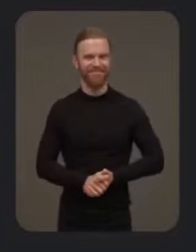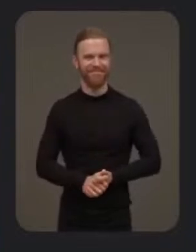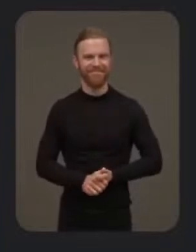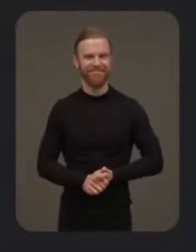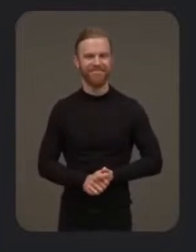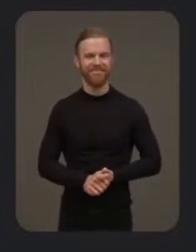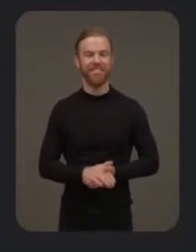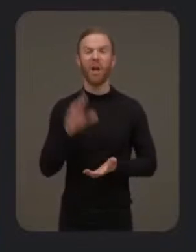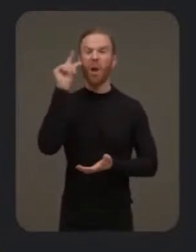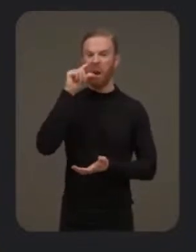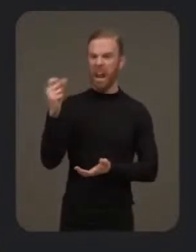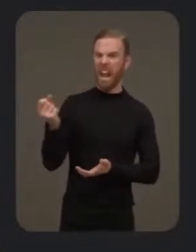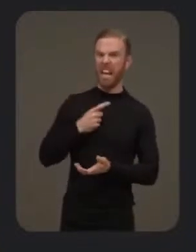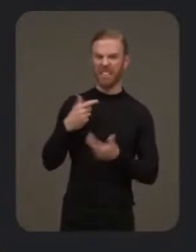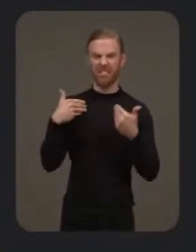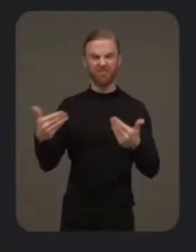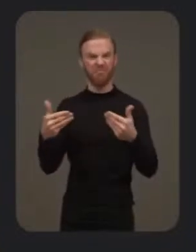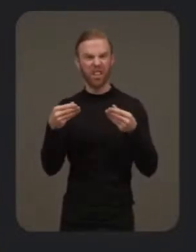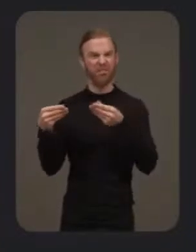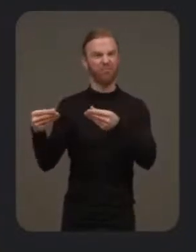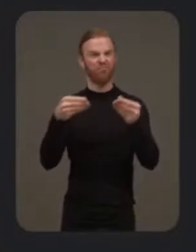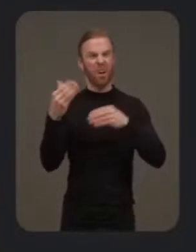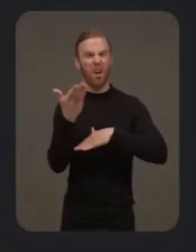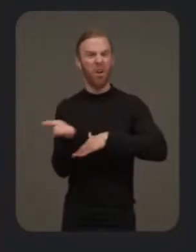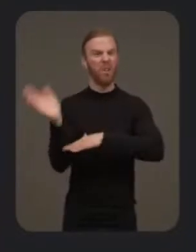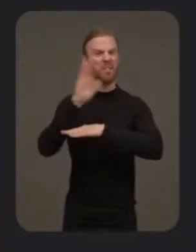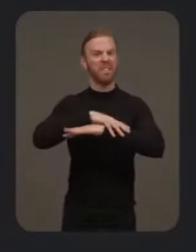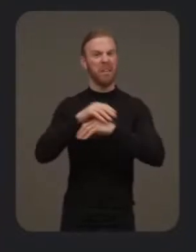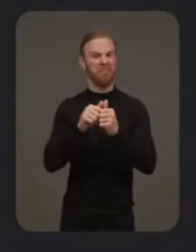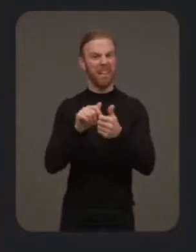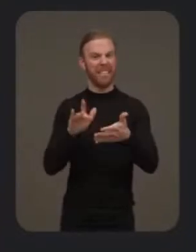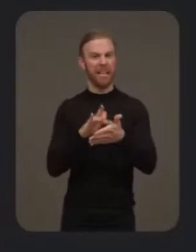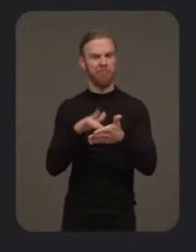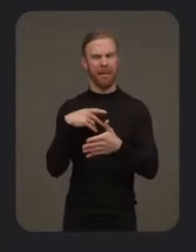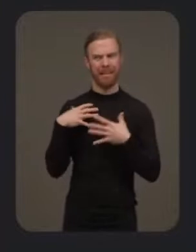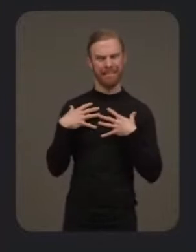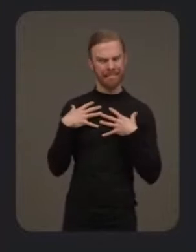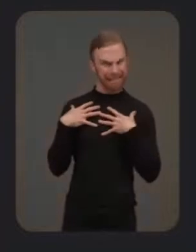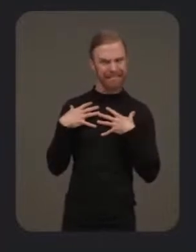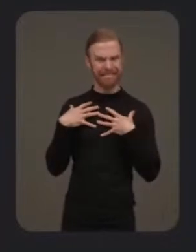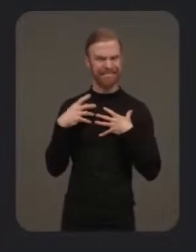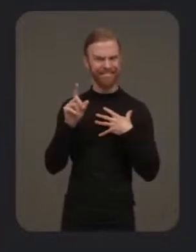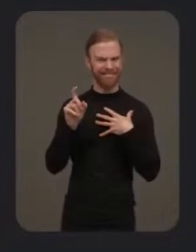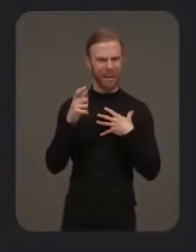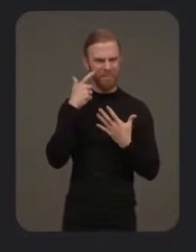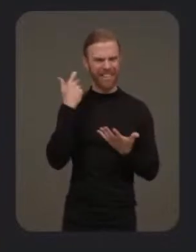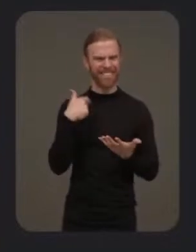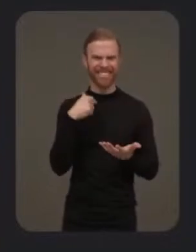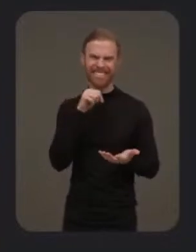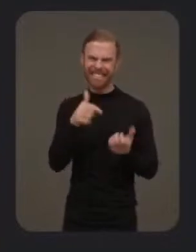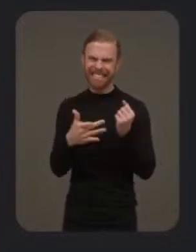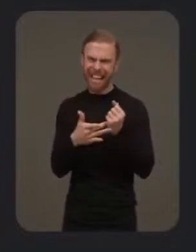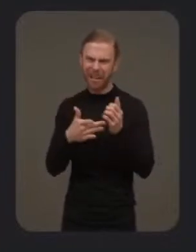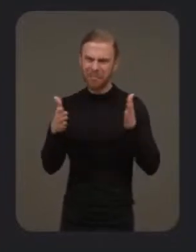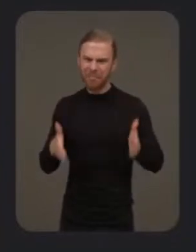When Google asked me to spend the day with this tablet, I was a little apprehensive because I'm not a tech person. I don't know how things